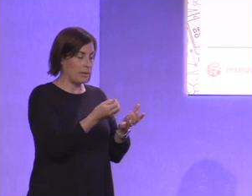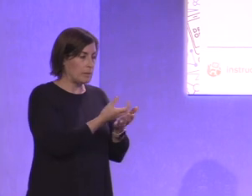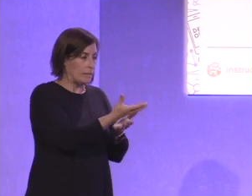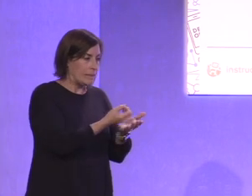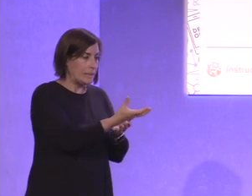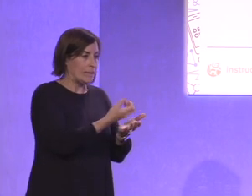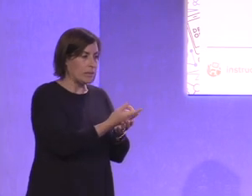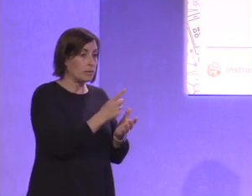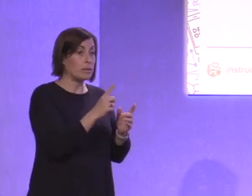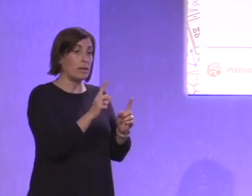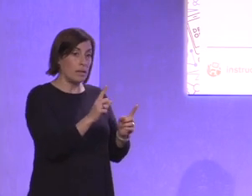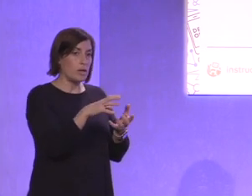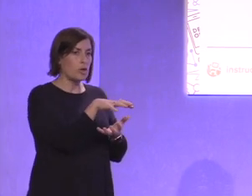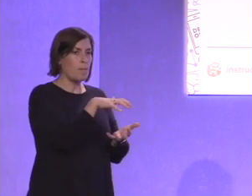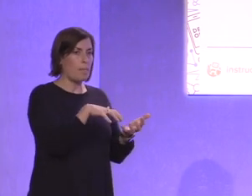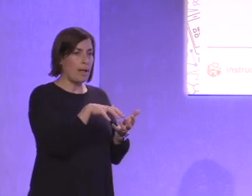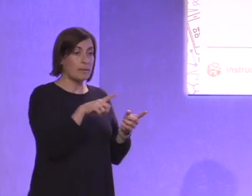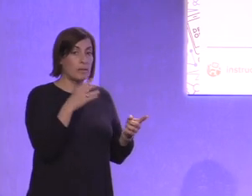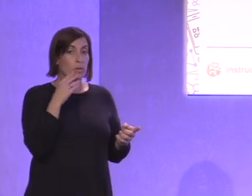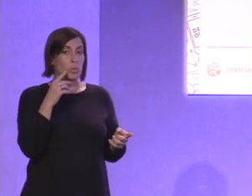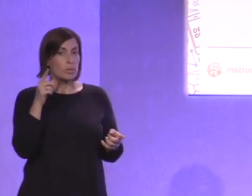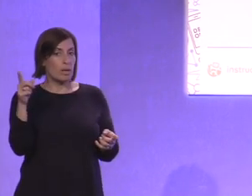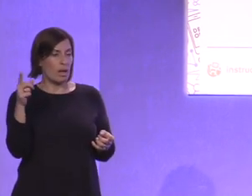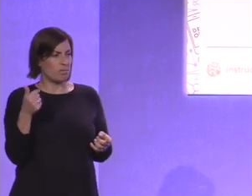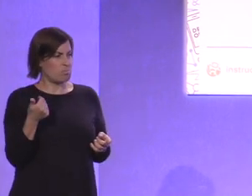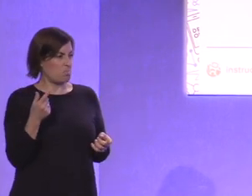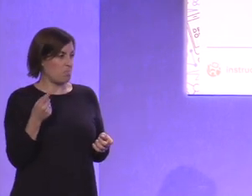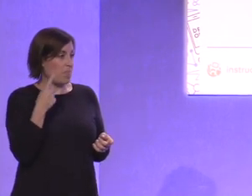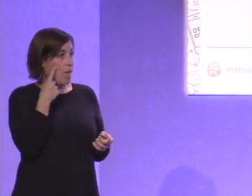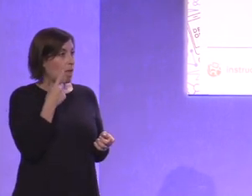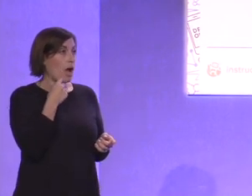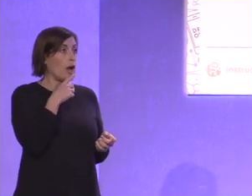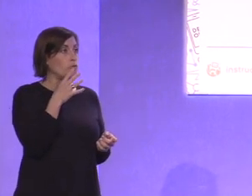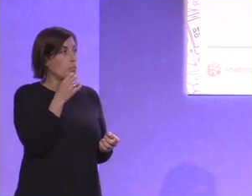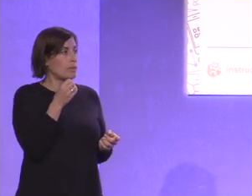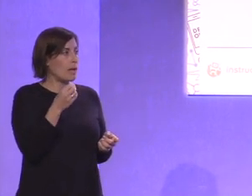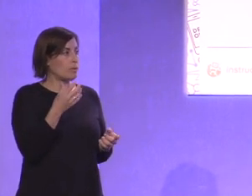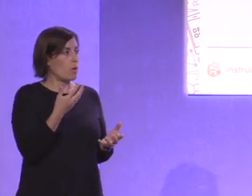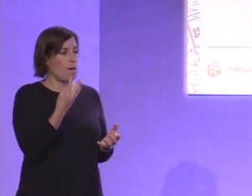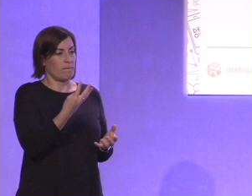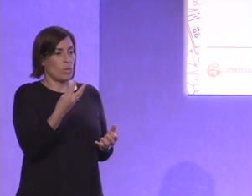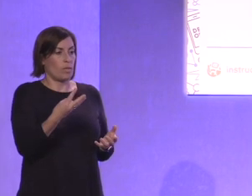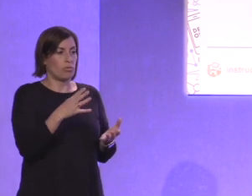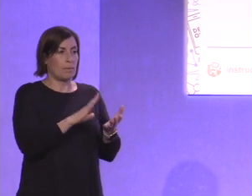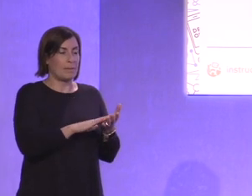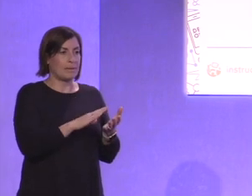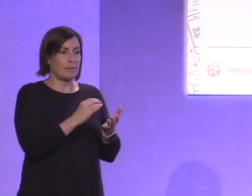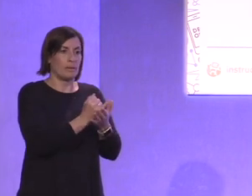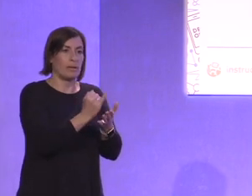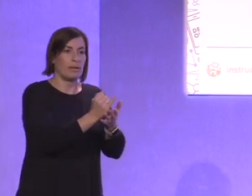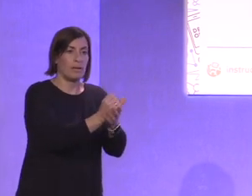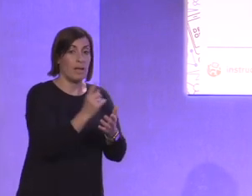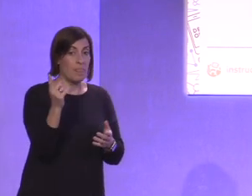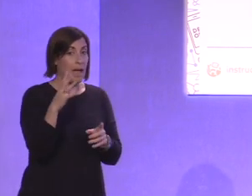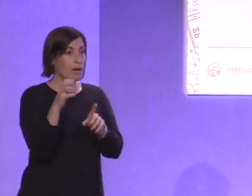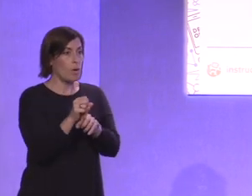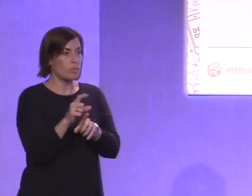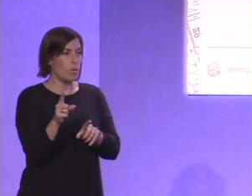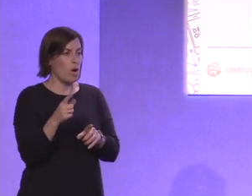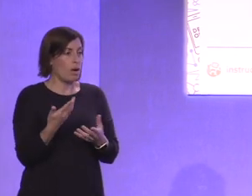complexity, and will my user actually notice or care if it's down for 43 minutes in a month? So